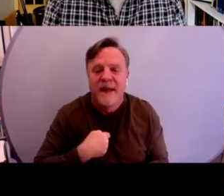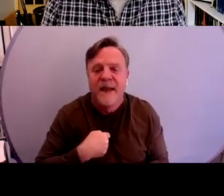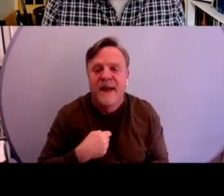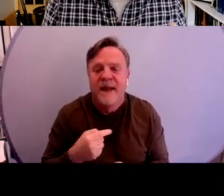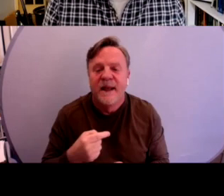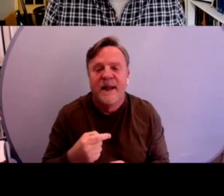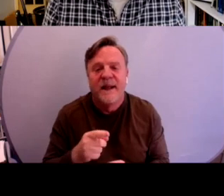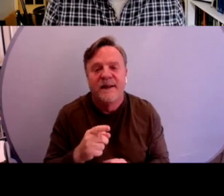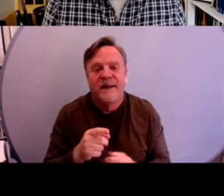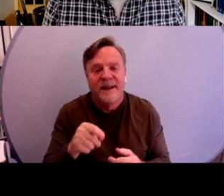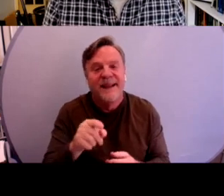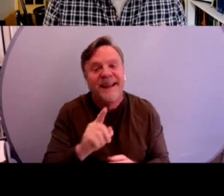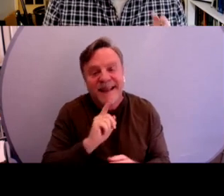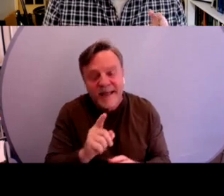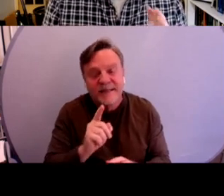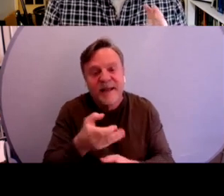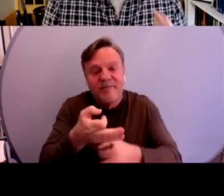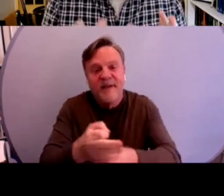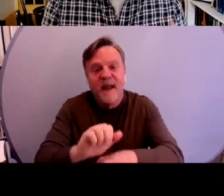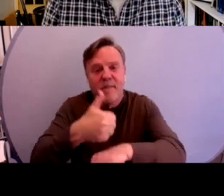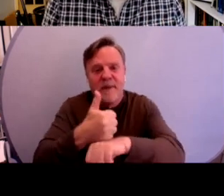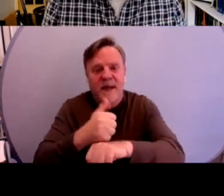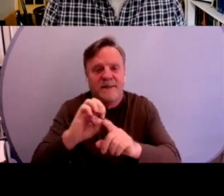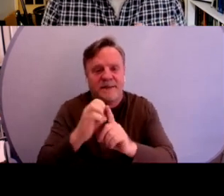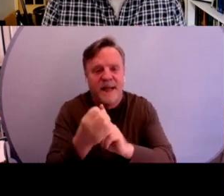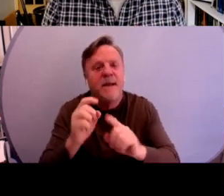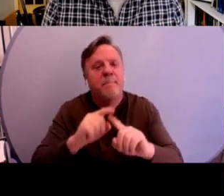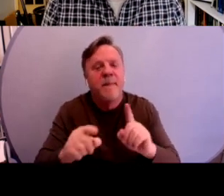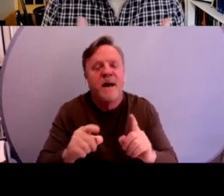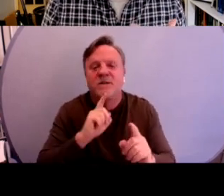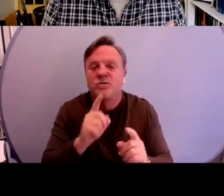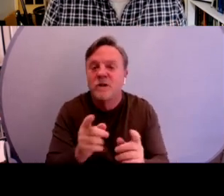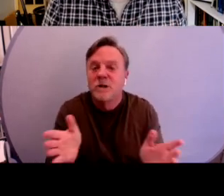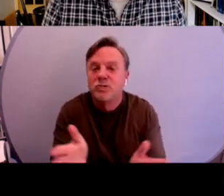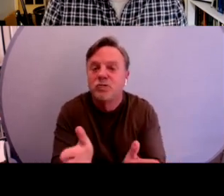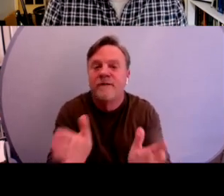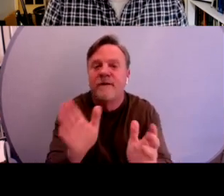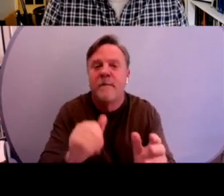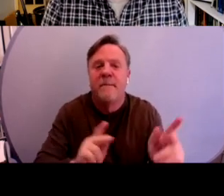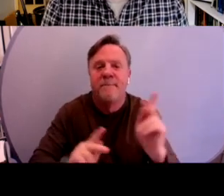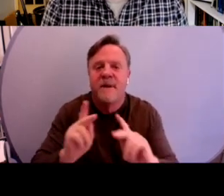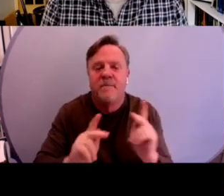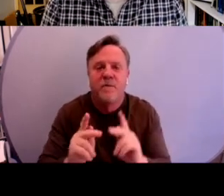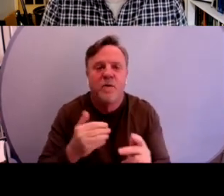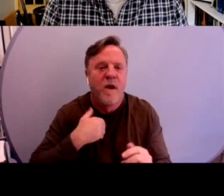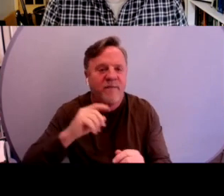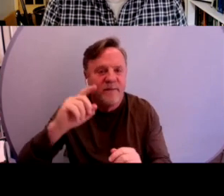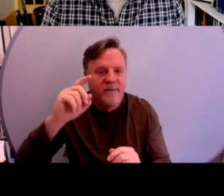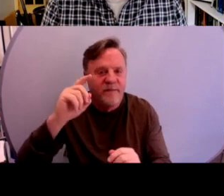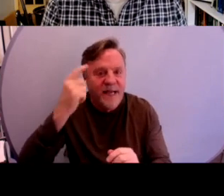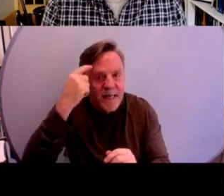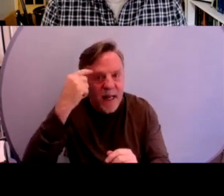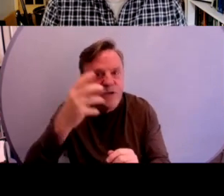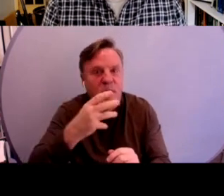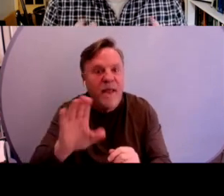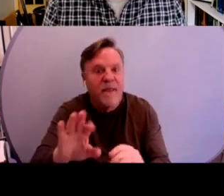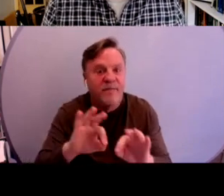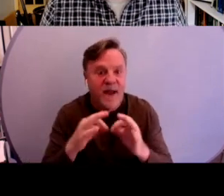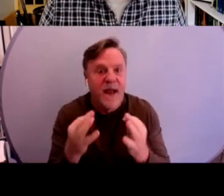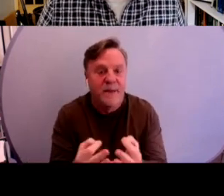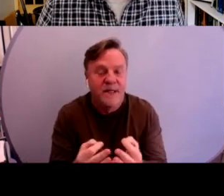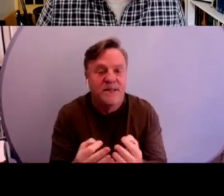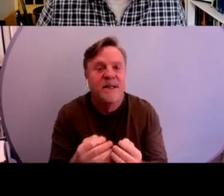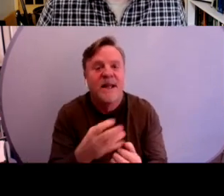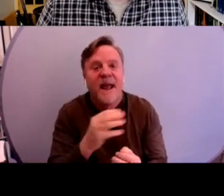is a faith-based setting, but it's one that's primarily driven by people with intellectual disabilities and their families and other people